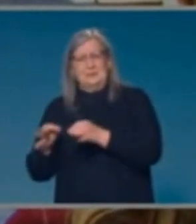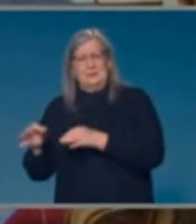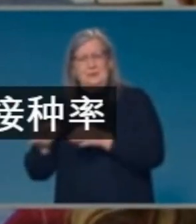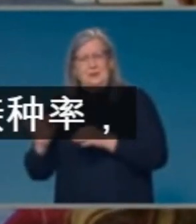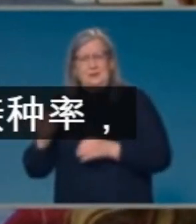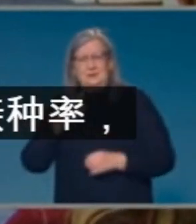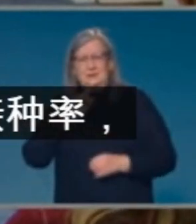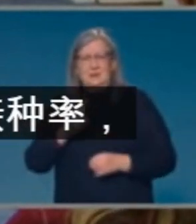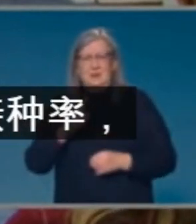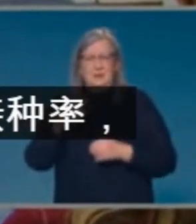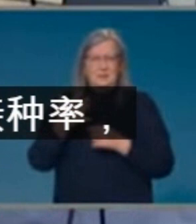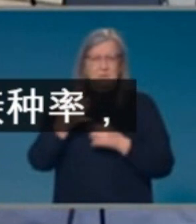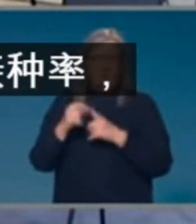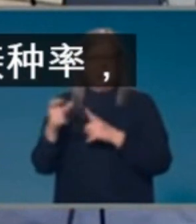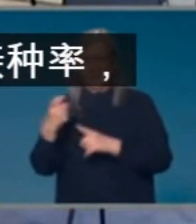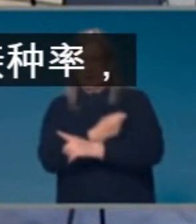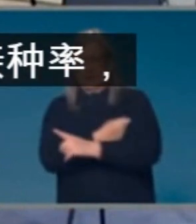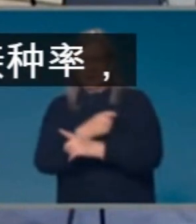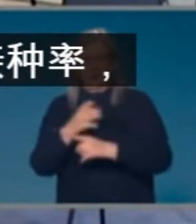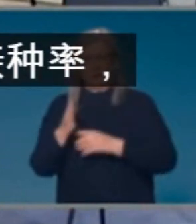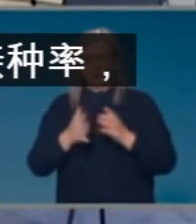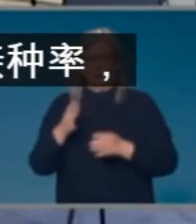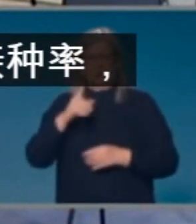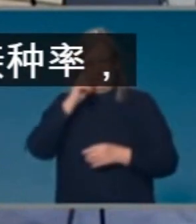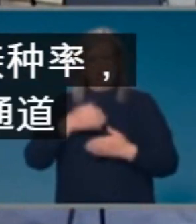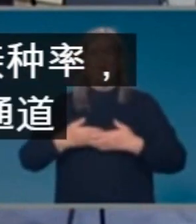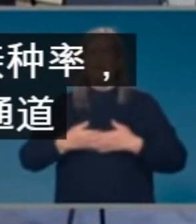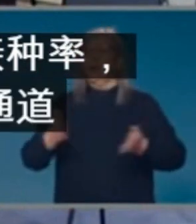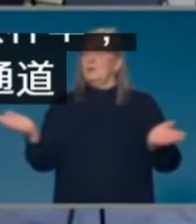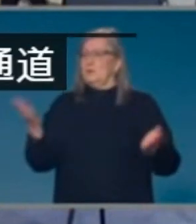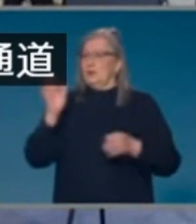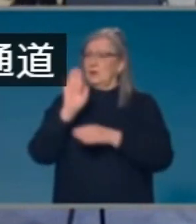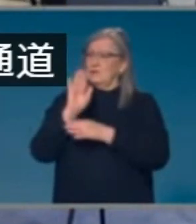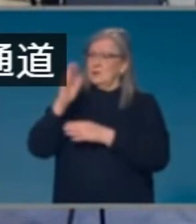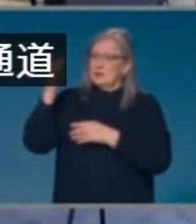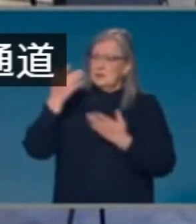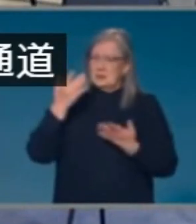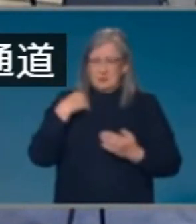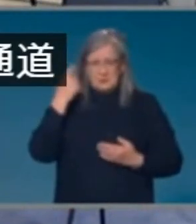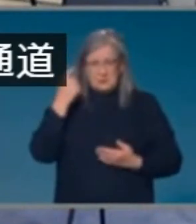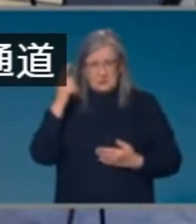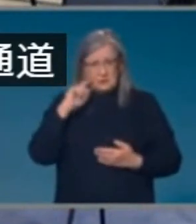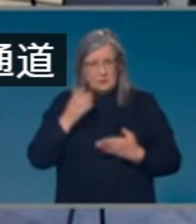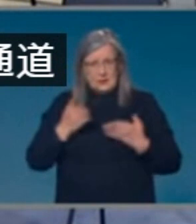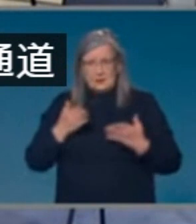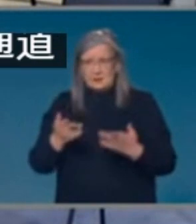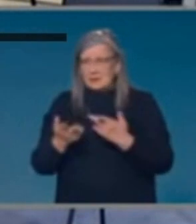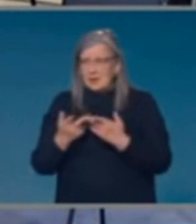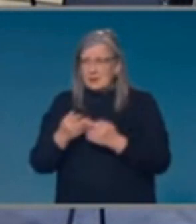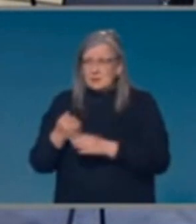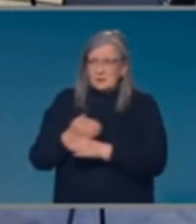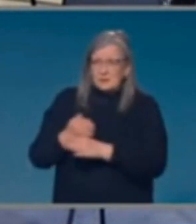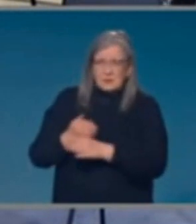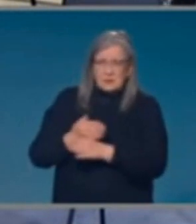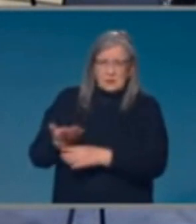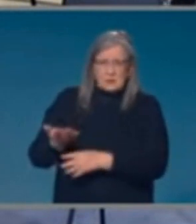international travel fully reopens. So are we still pursuing any green lane travel in the meantime? When would we expect